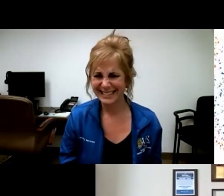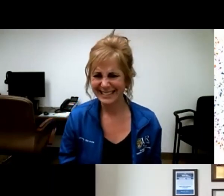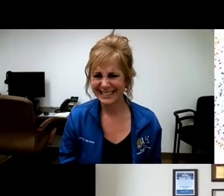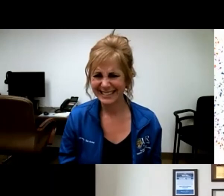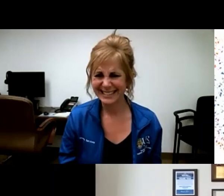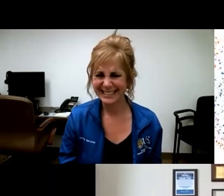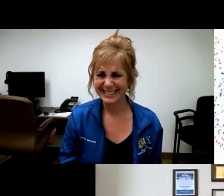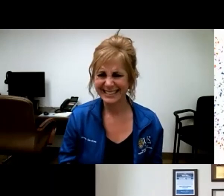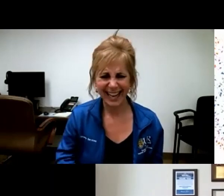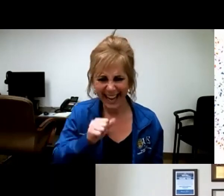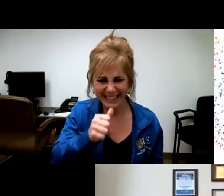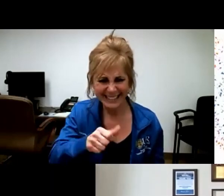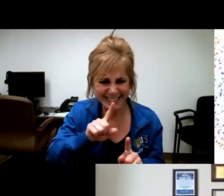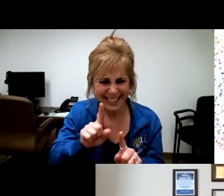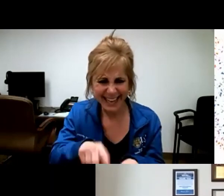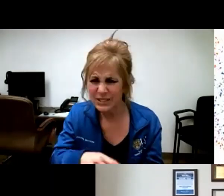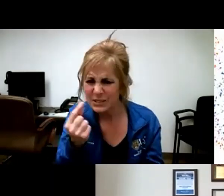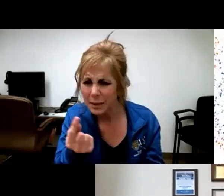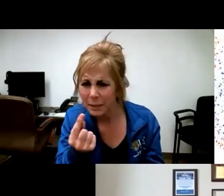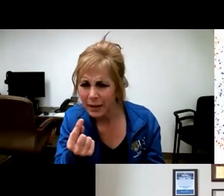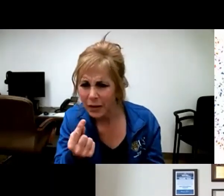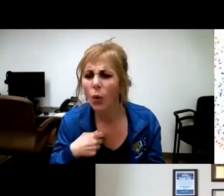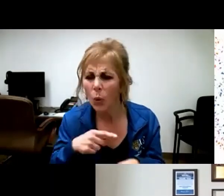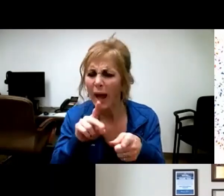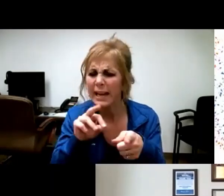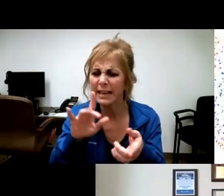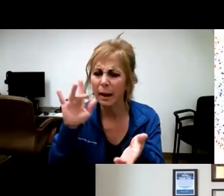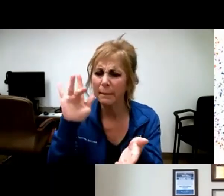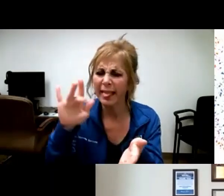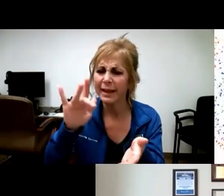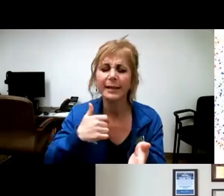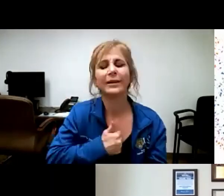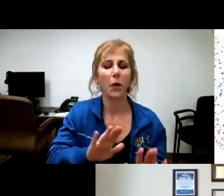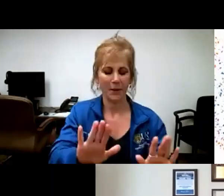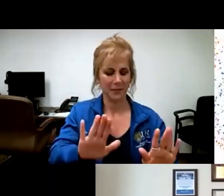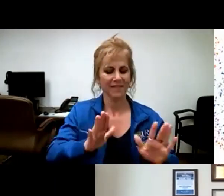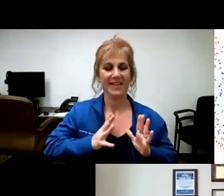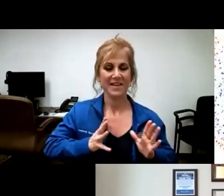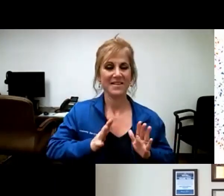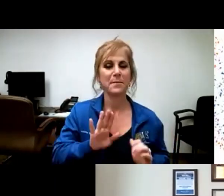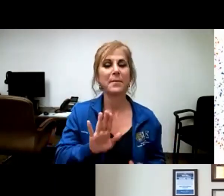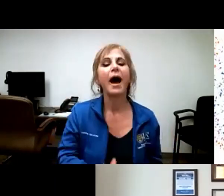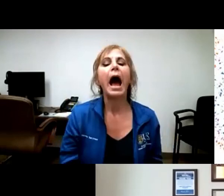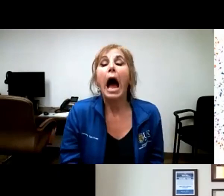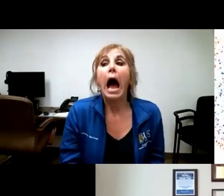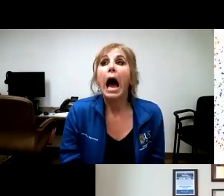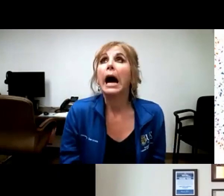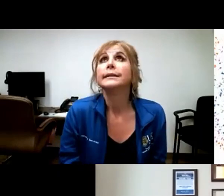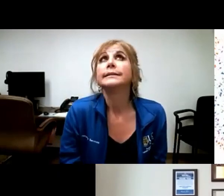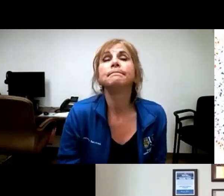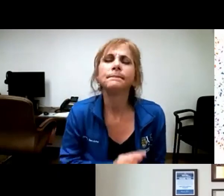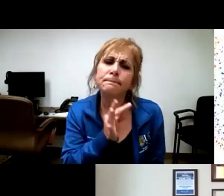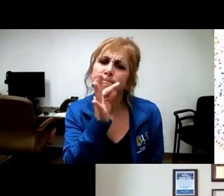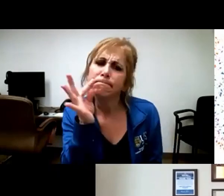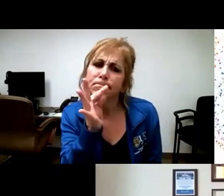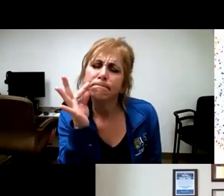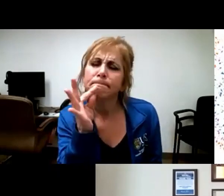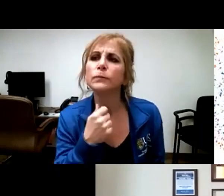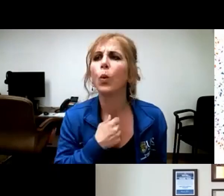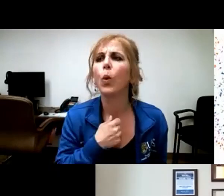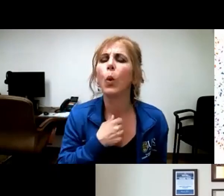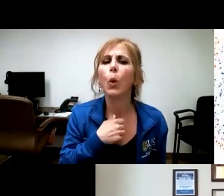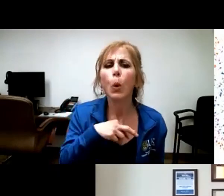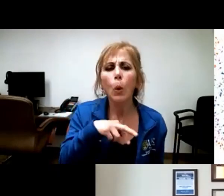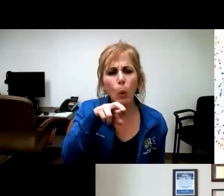answer. So we can maybe, oh no, we did answer that one, never mind. We're good. Yeah, I don't know. I don't know of any data about marijuana use